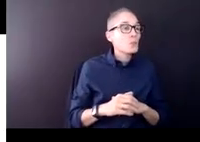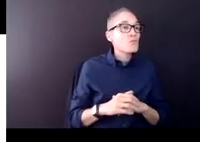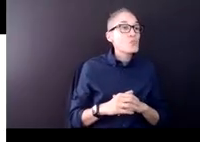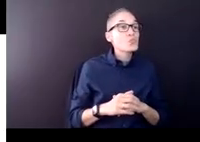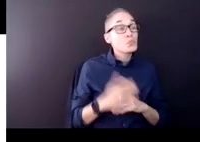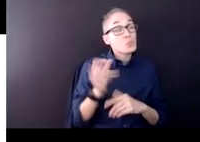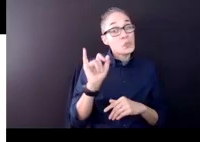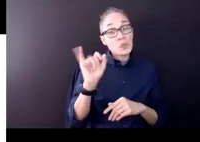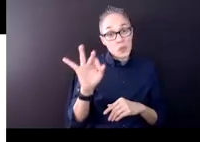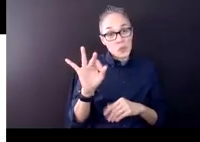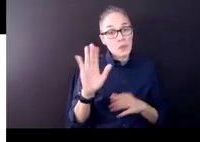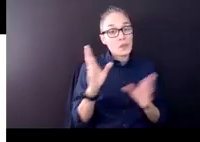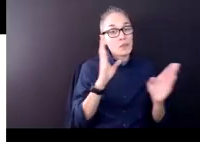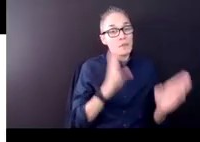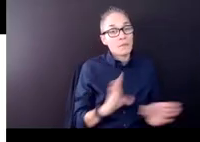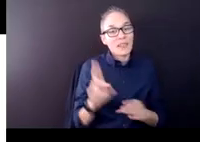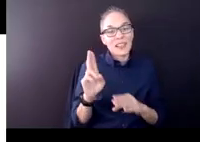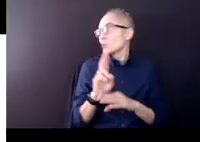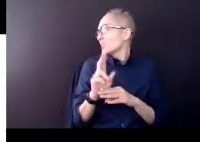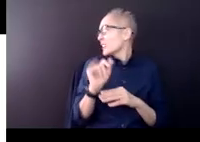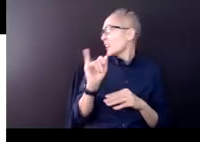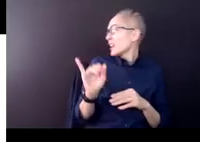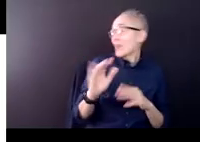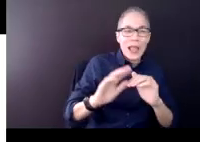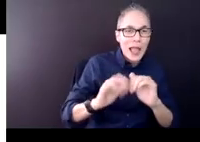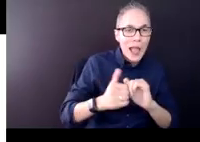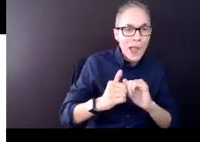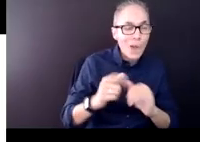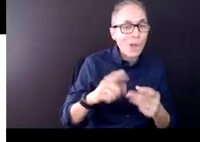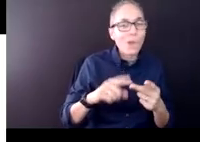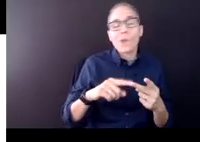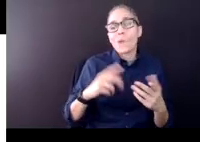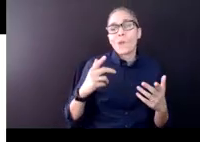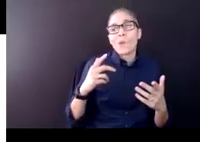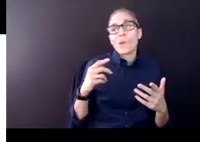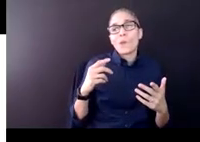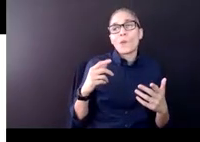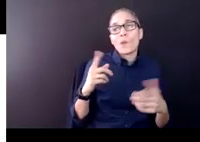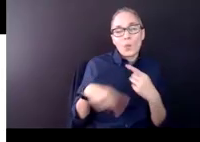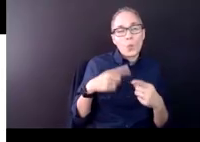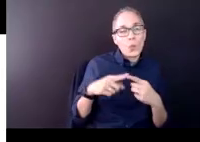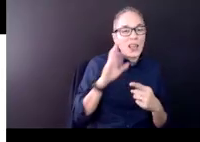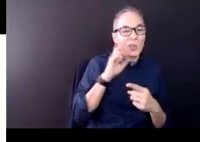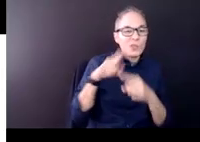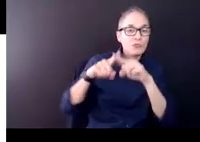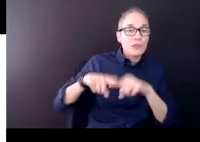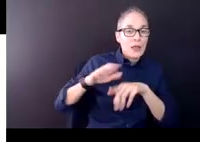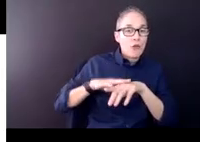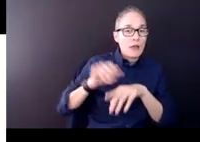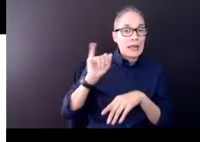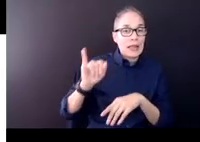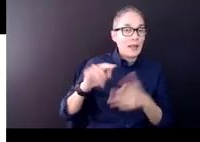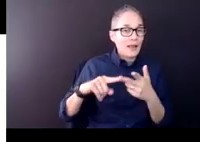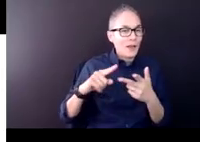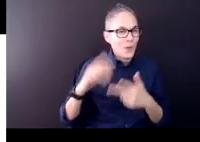If you do plan on using AI, how so? What part do you feel like you might resort to AI? Why do you feel like this would be the